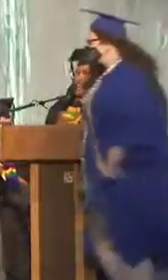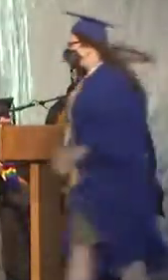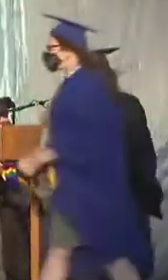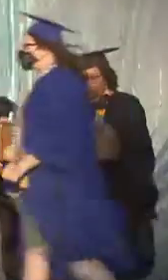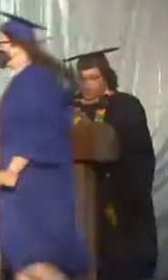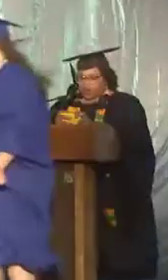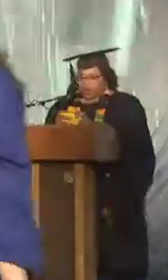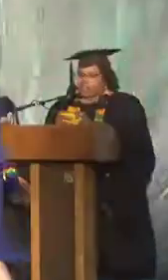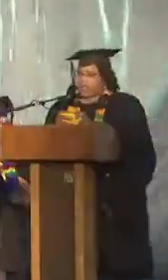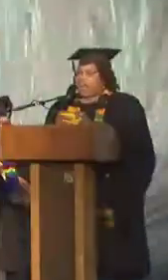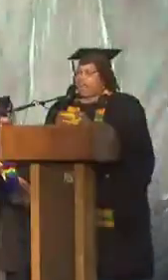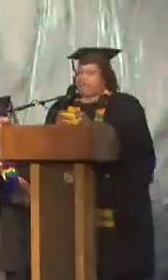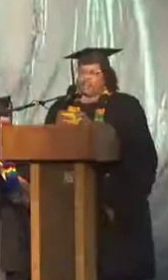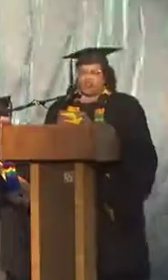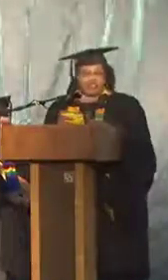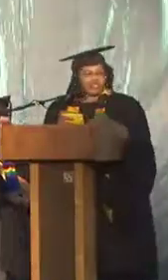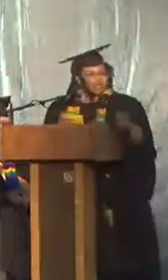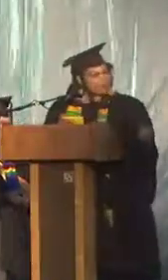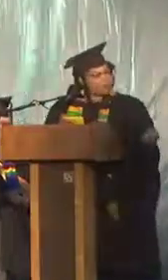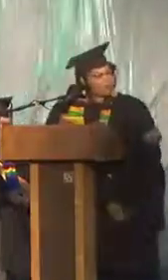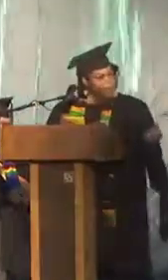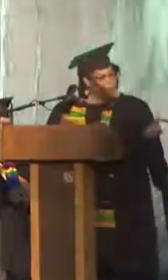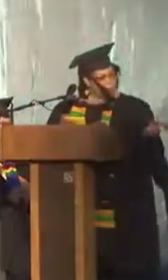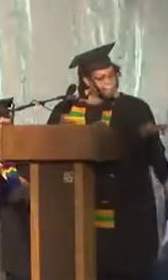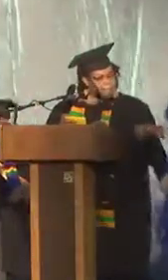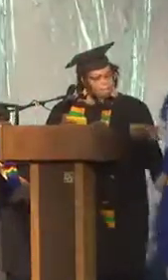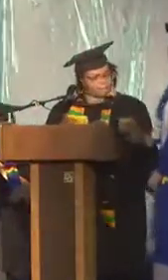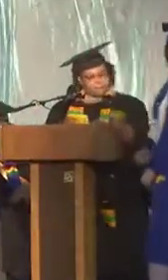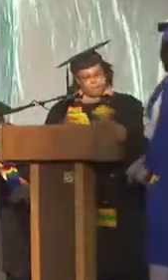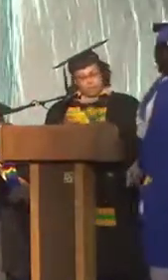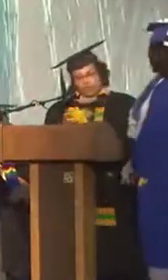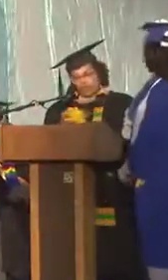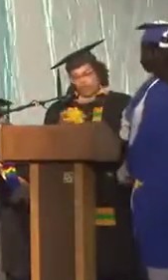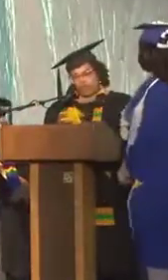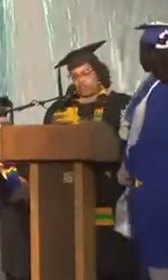Taylor Greenberg with high honors.